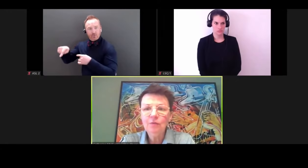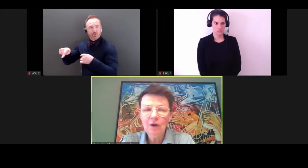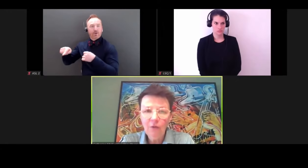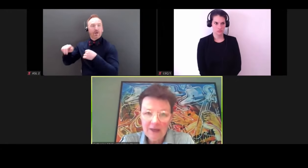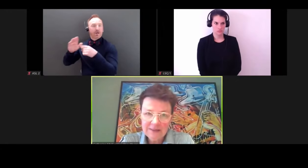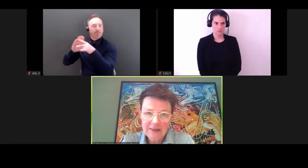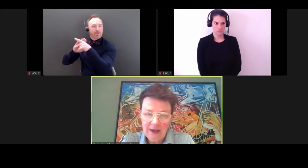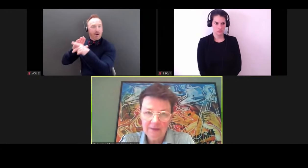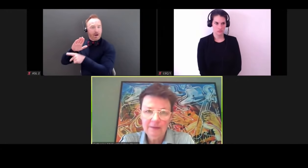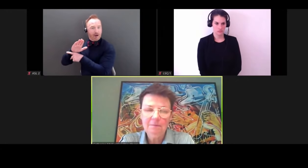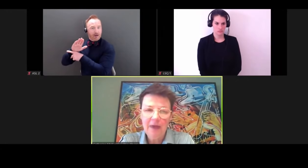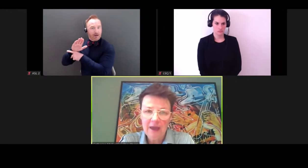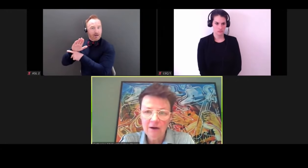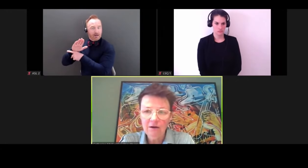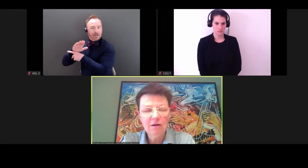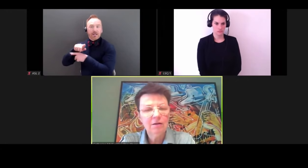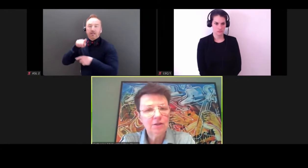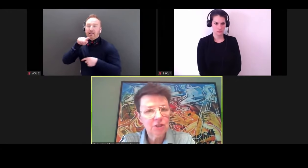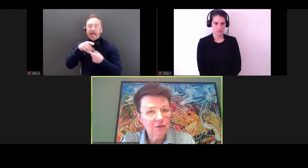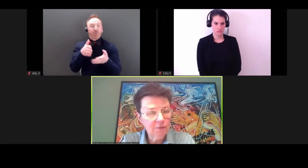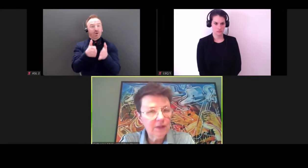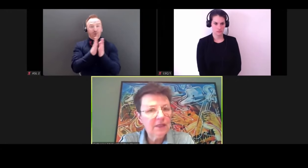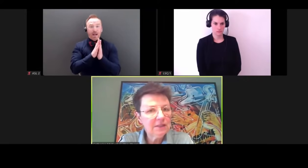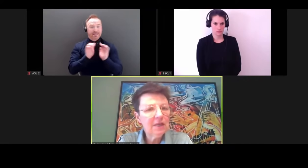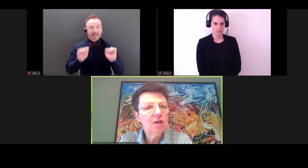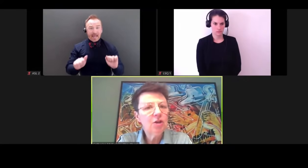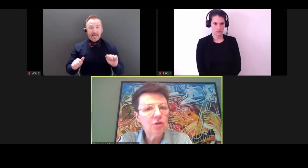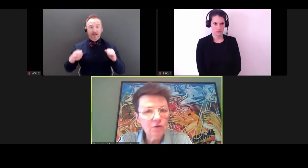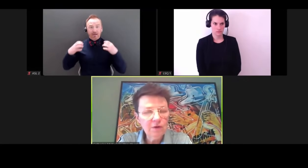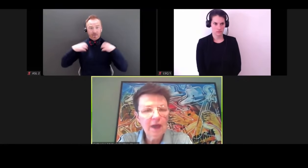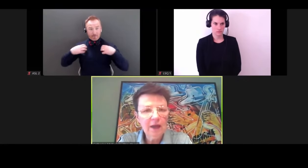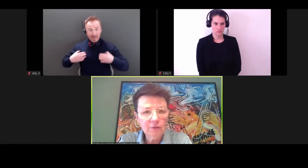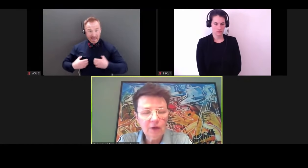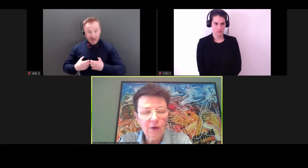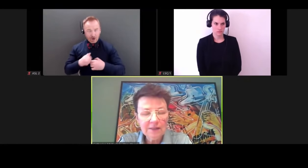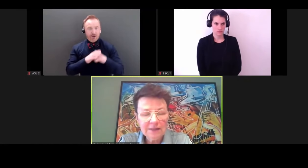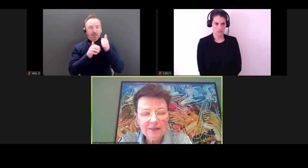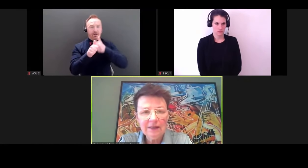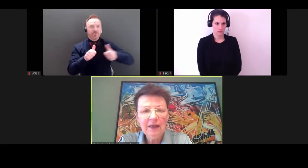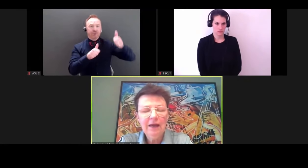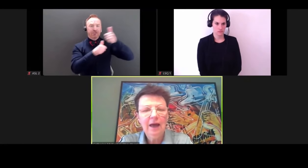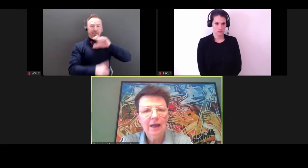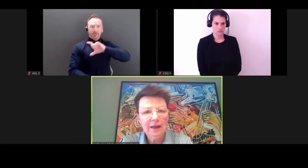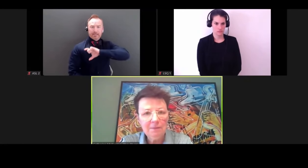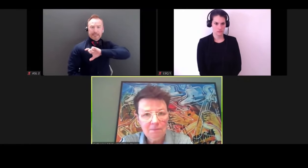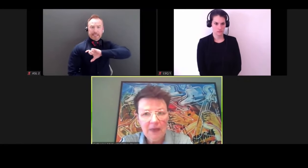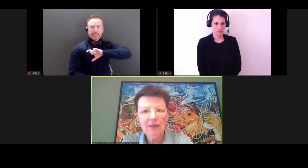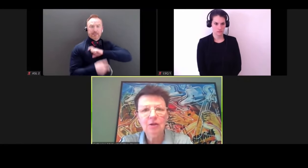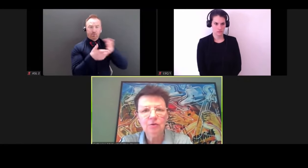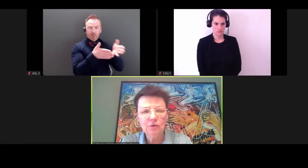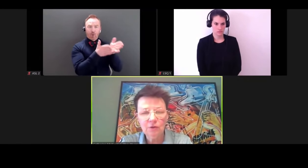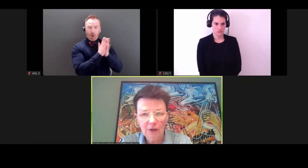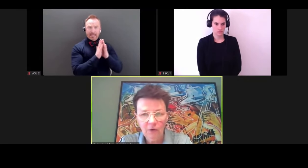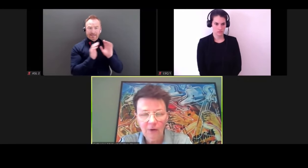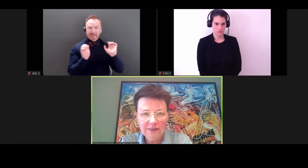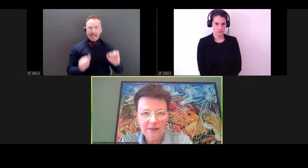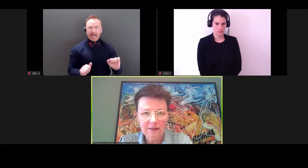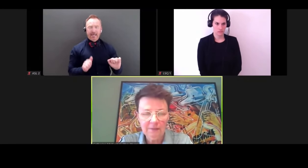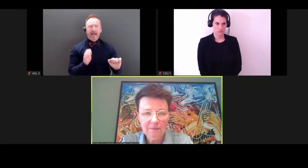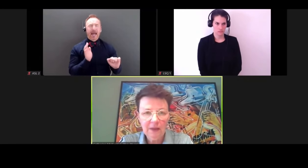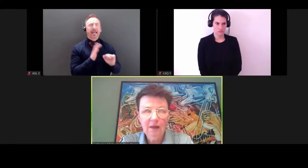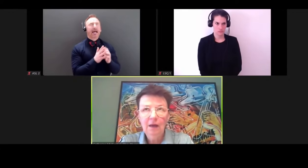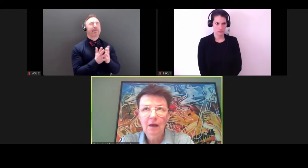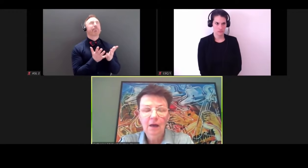can request that. The mayor, chief of police, you can request it, and I beg you to request